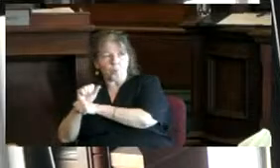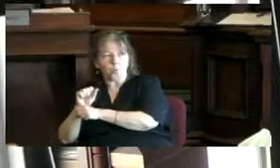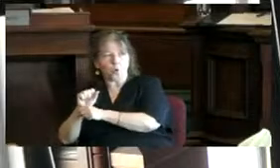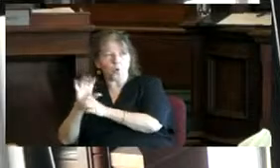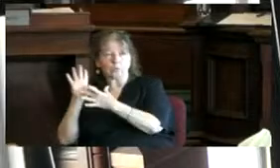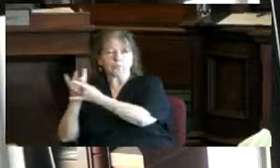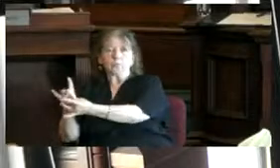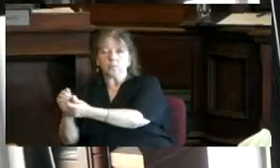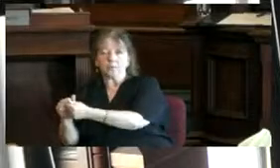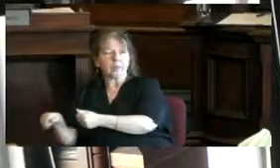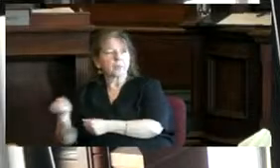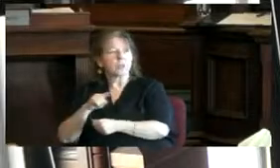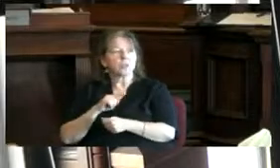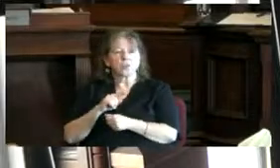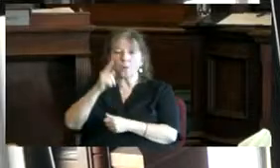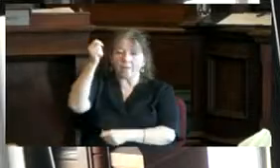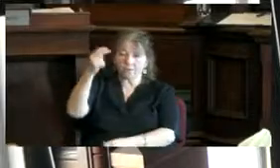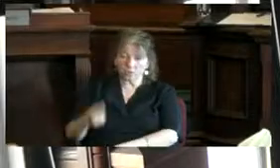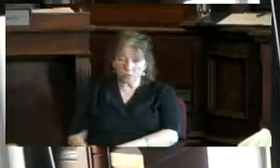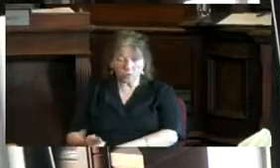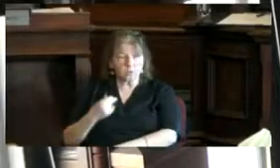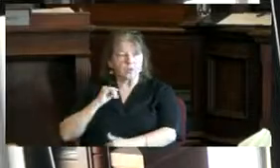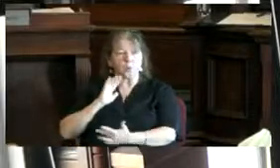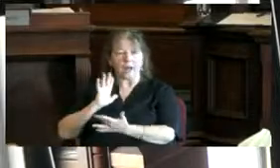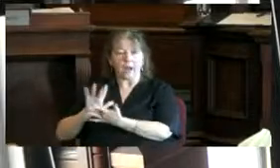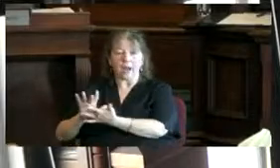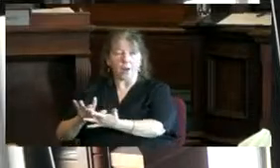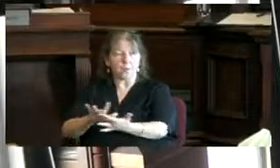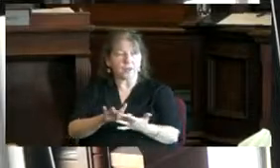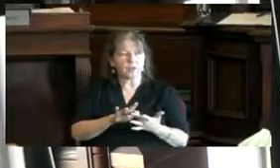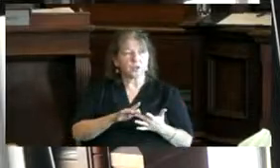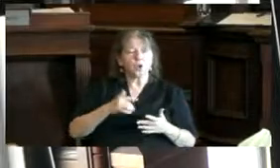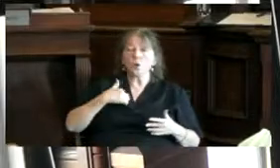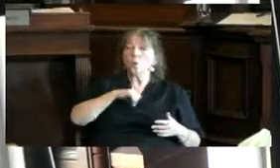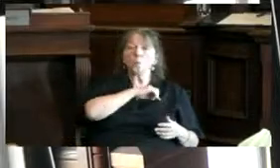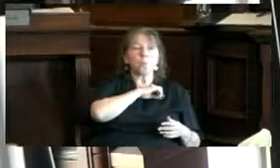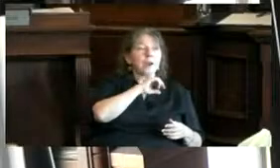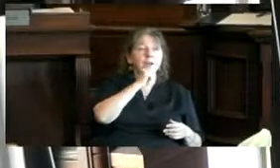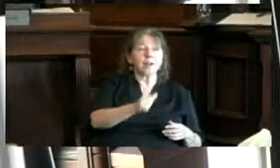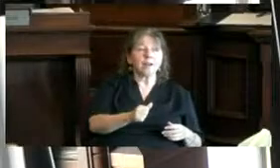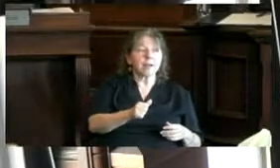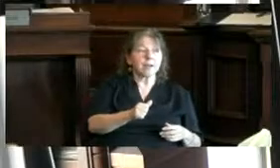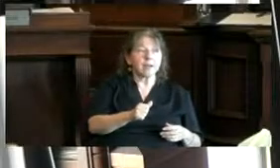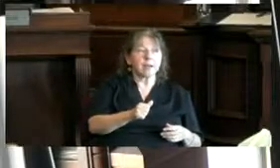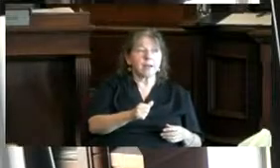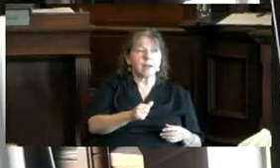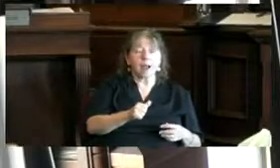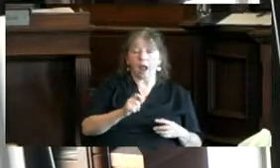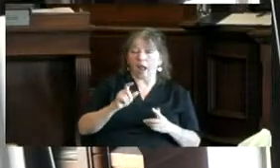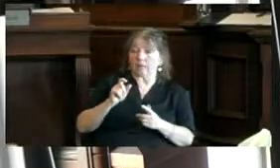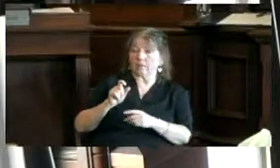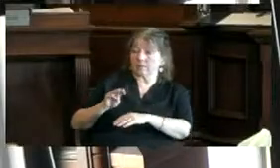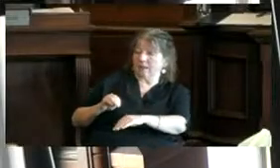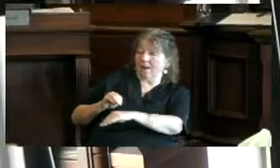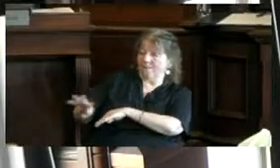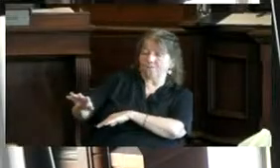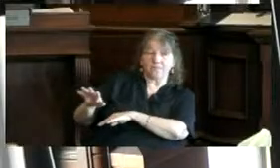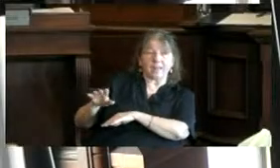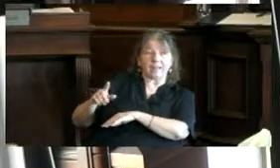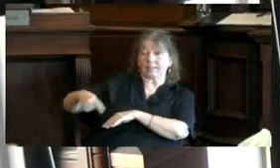doing our outreaches on Thursday, we are not looking to change what the outreach workers are doing as far as